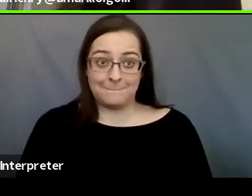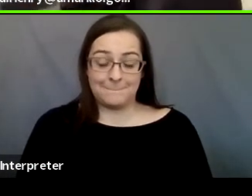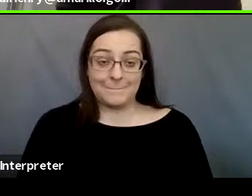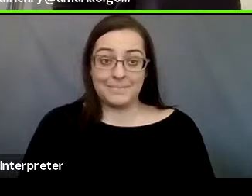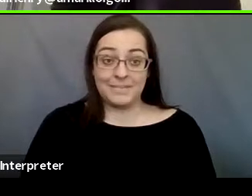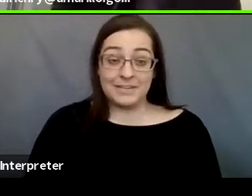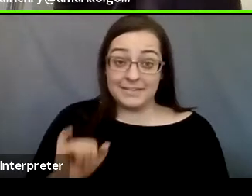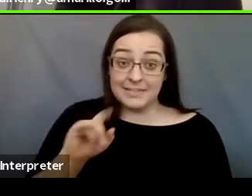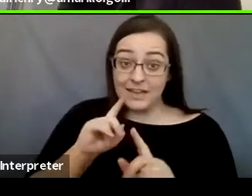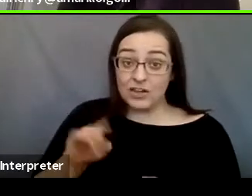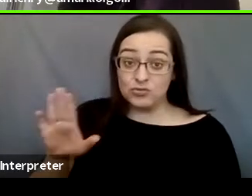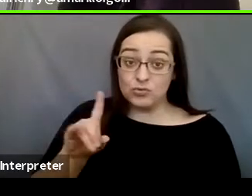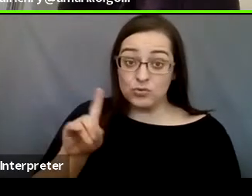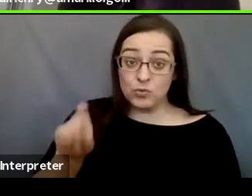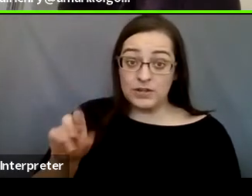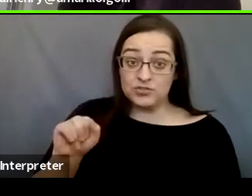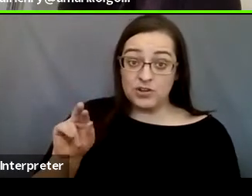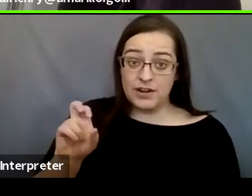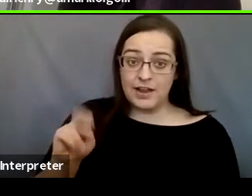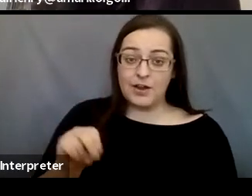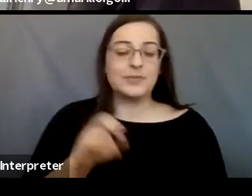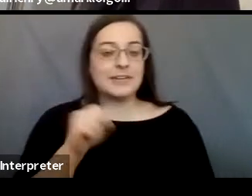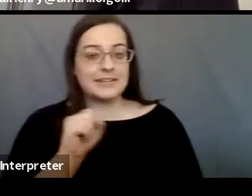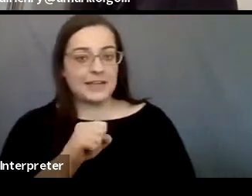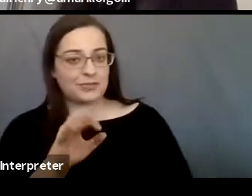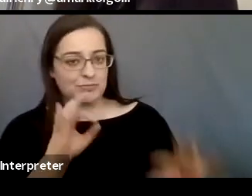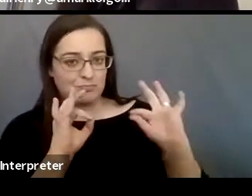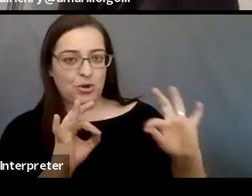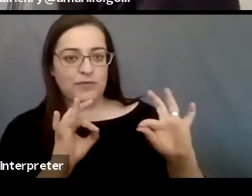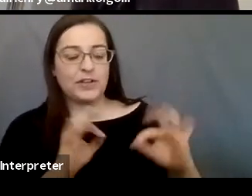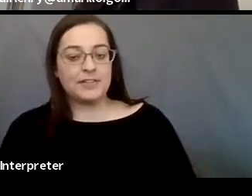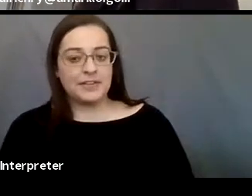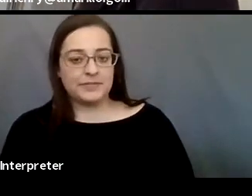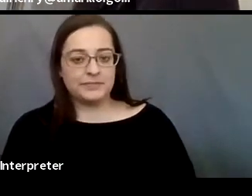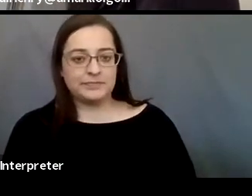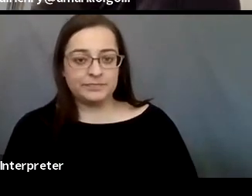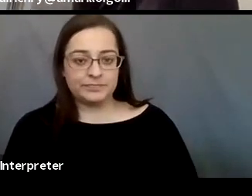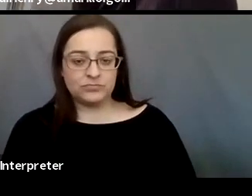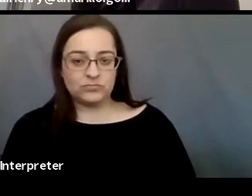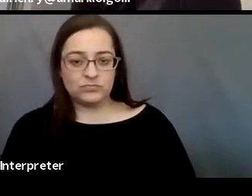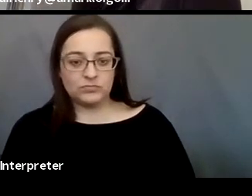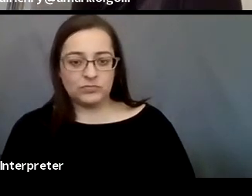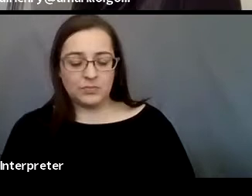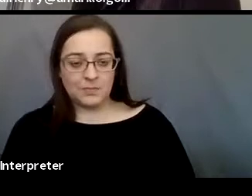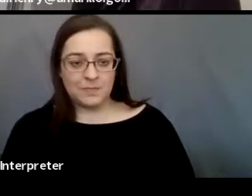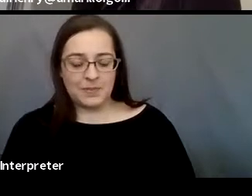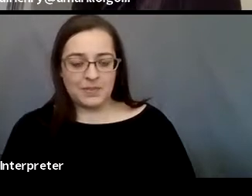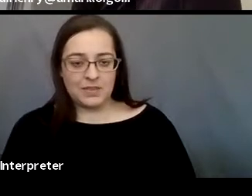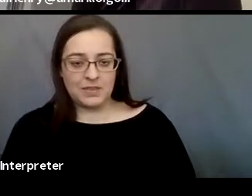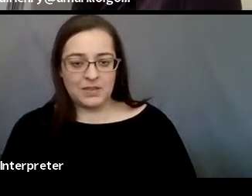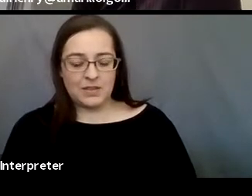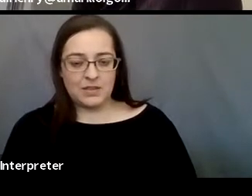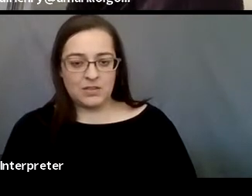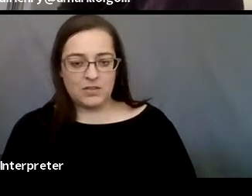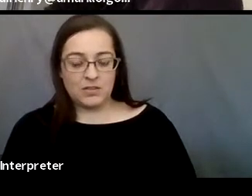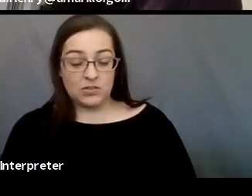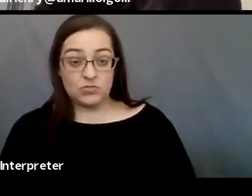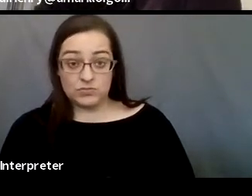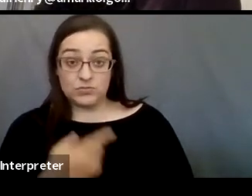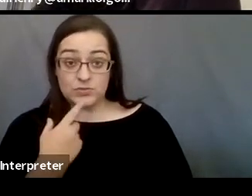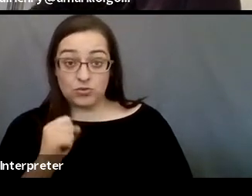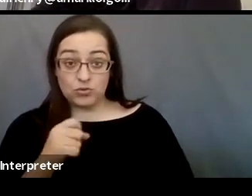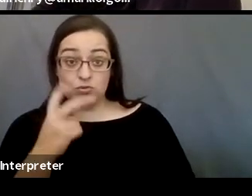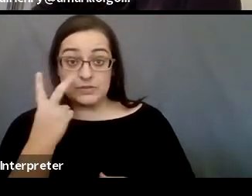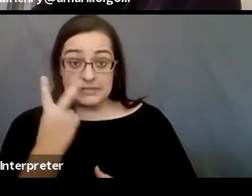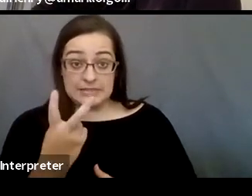Did that answer your question, Aaron? Yeah, that's perfectly fine. You said that could see it as soon